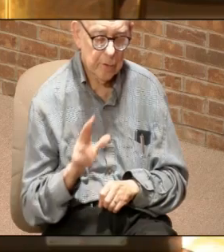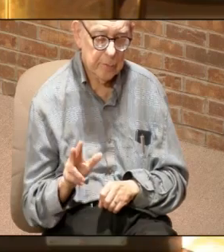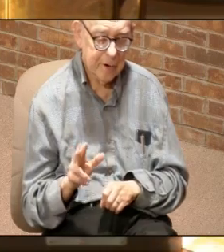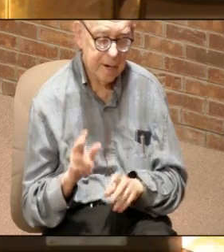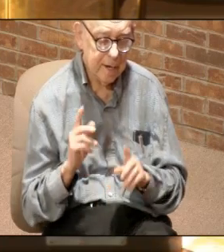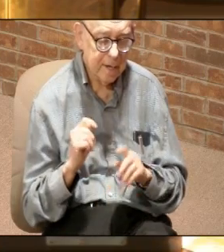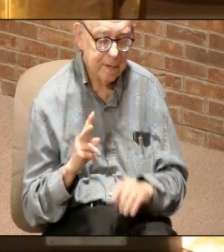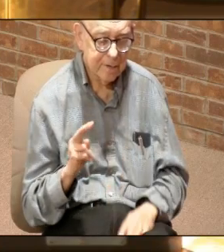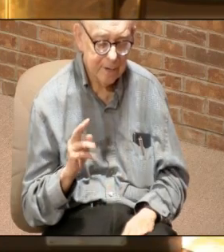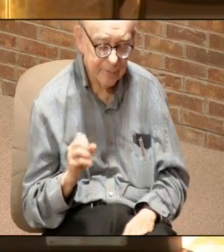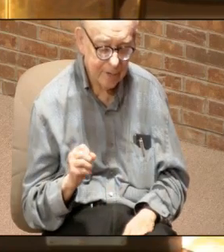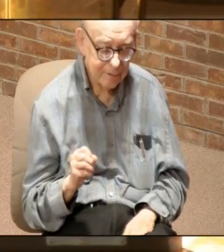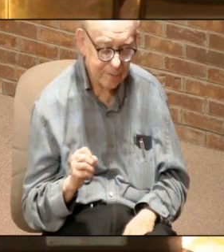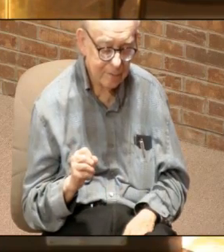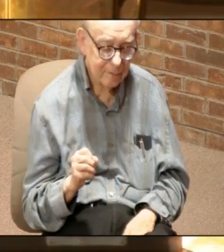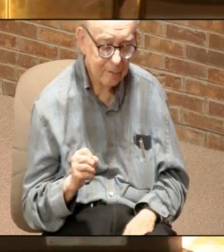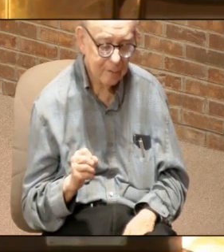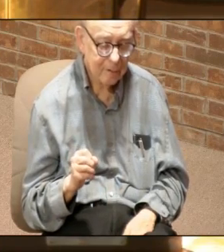TVs.